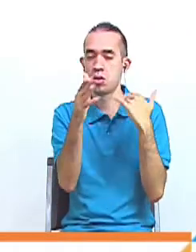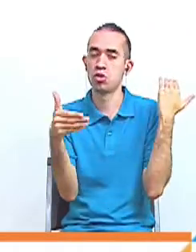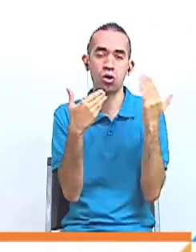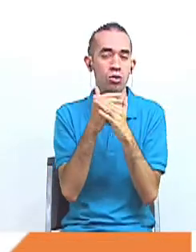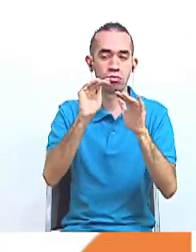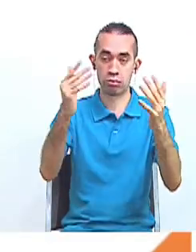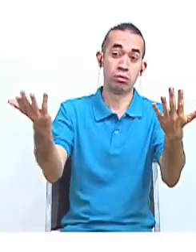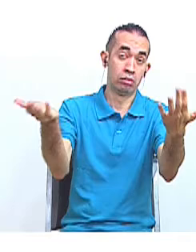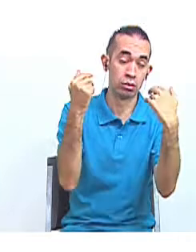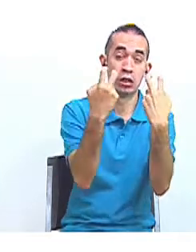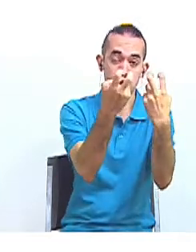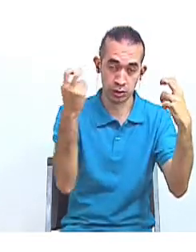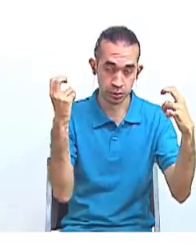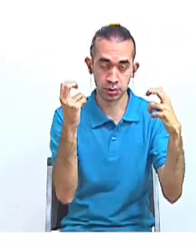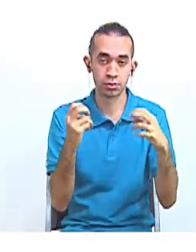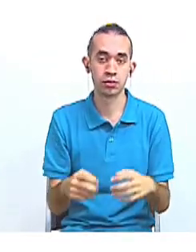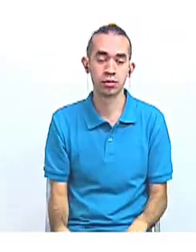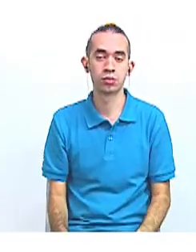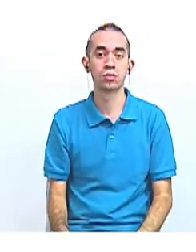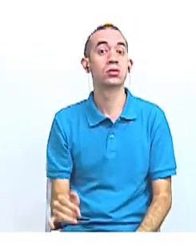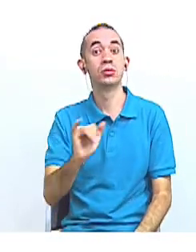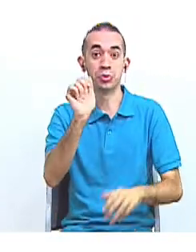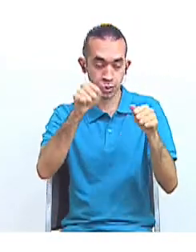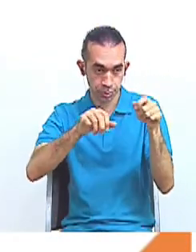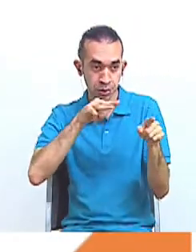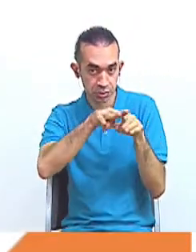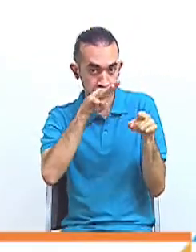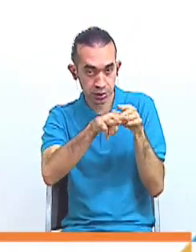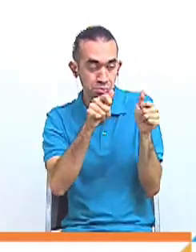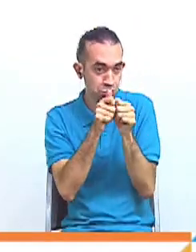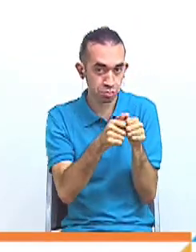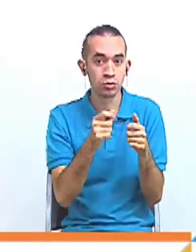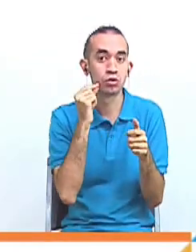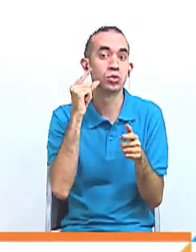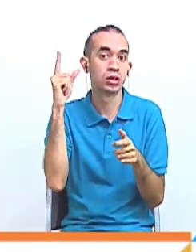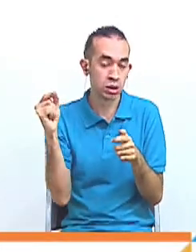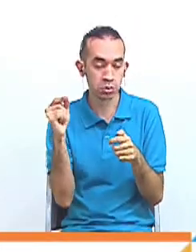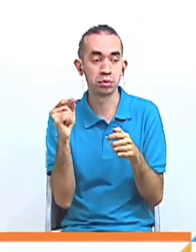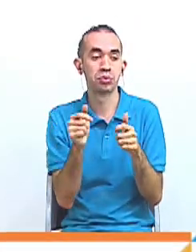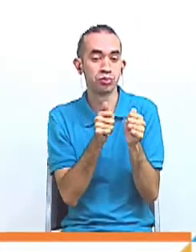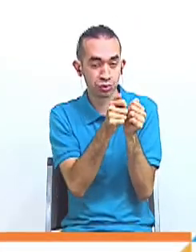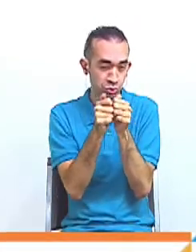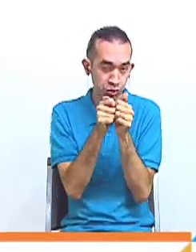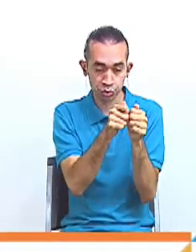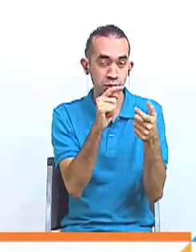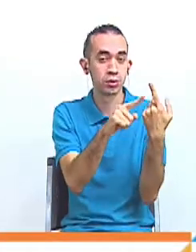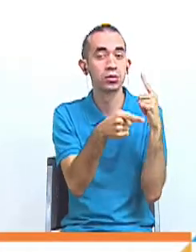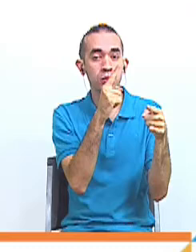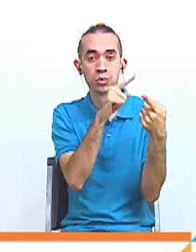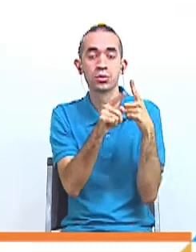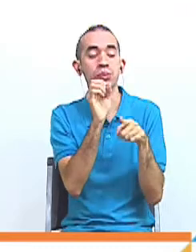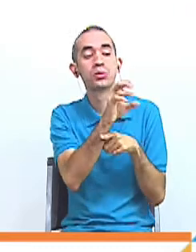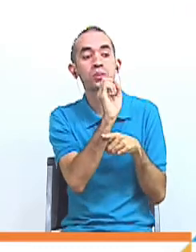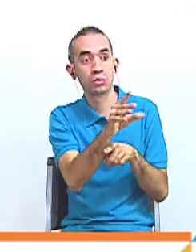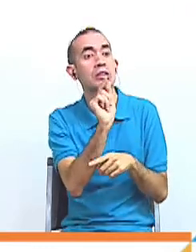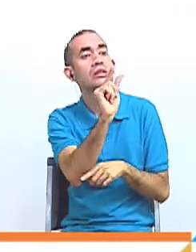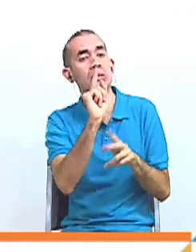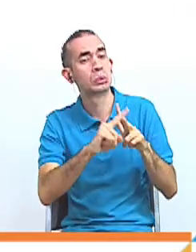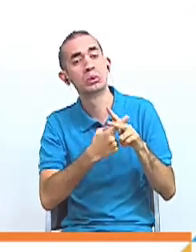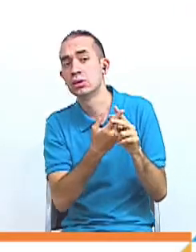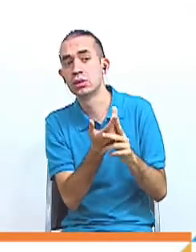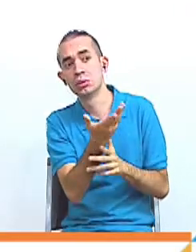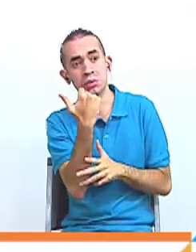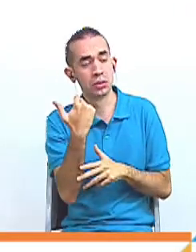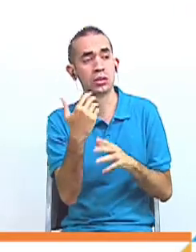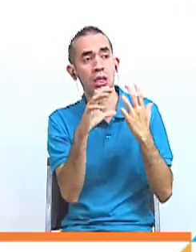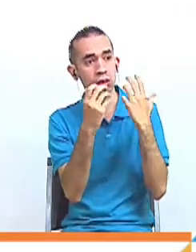can come and join you. You can also send text messages or WhatsApp to your friends. Tell them that class is about to start,